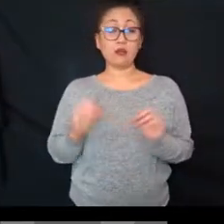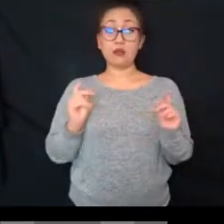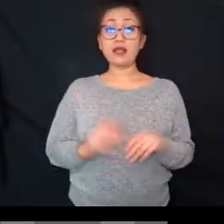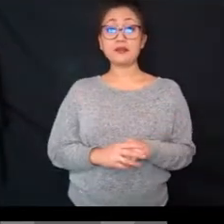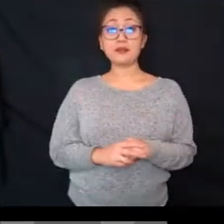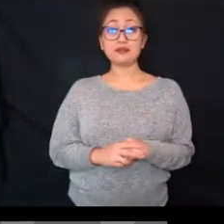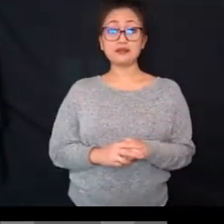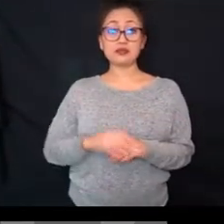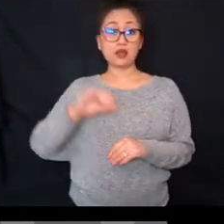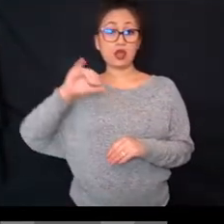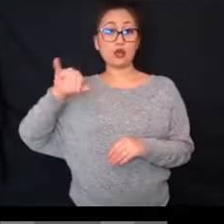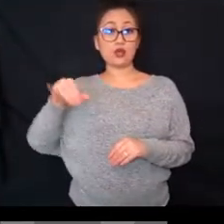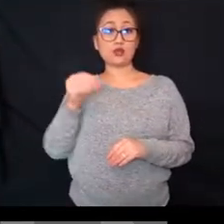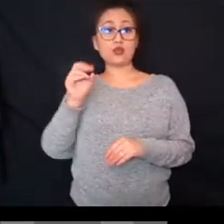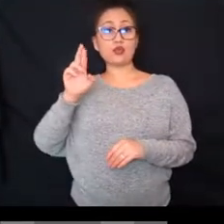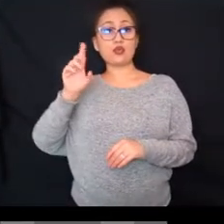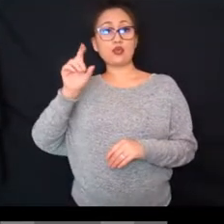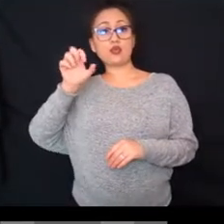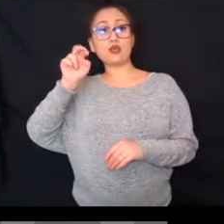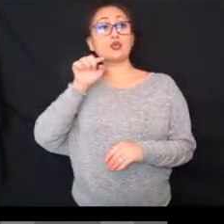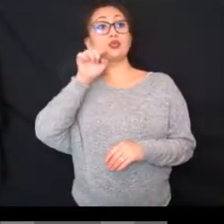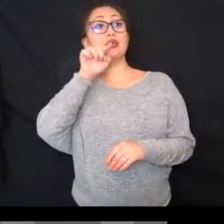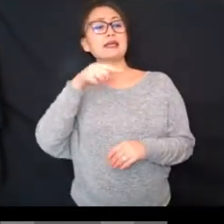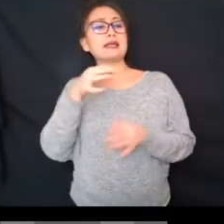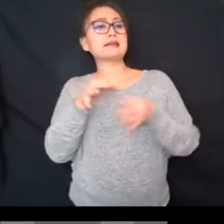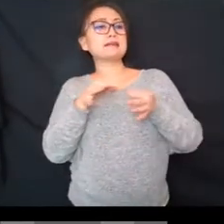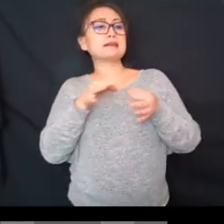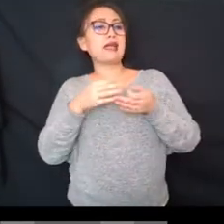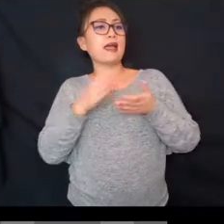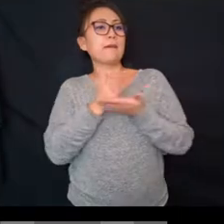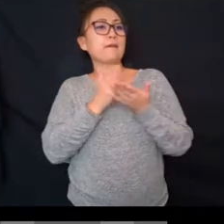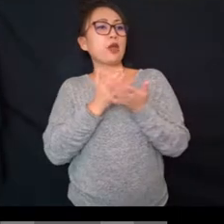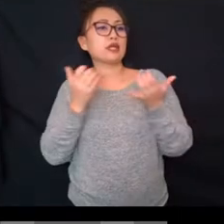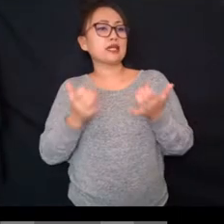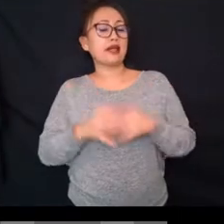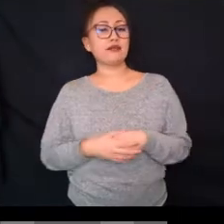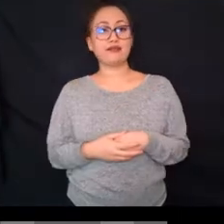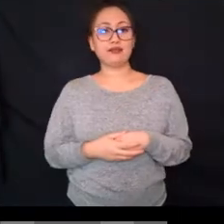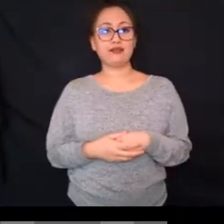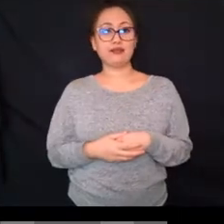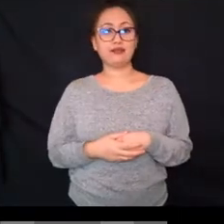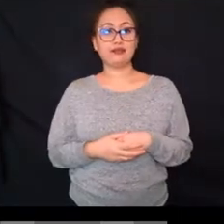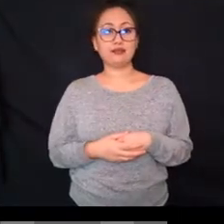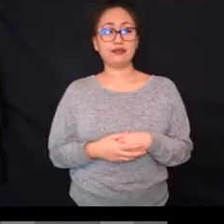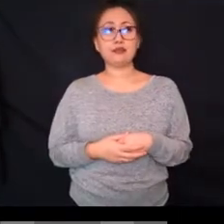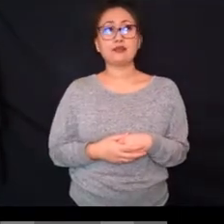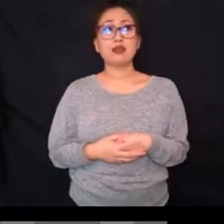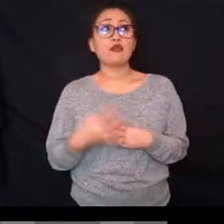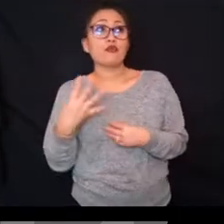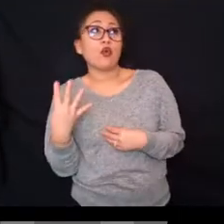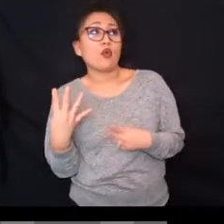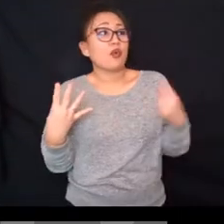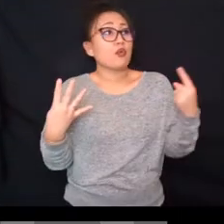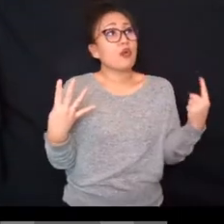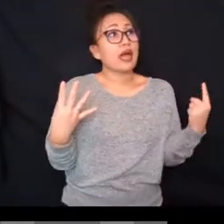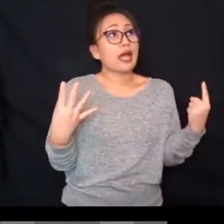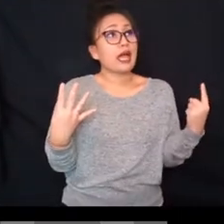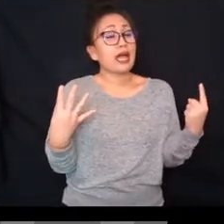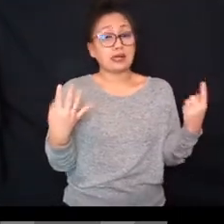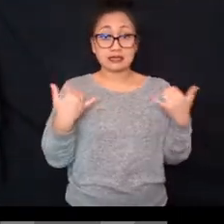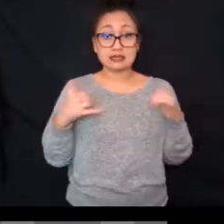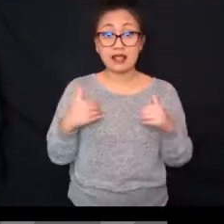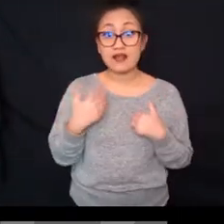Jordan, what can you tell me about my parts now? 4 And 1. 1. Do I still have 5 at the